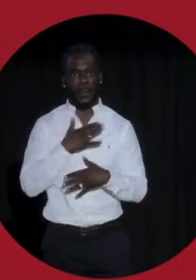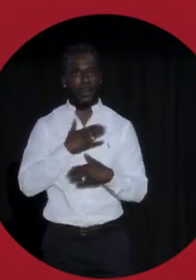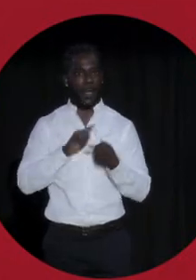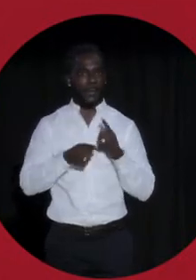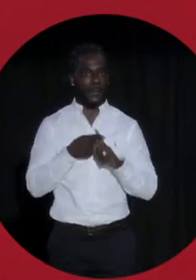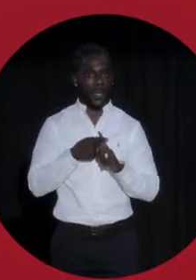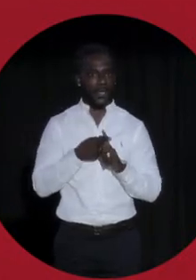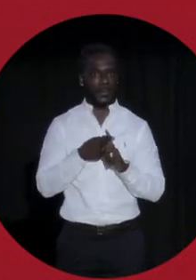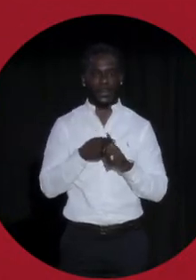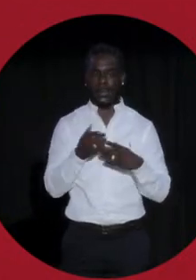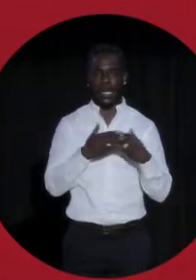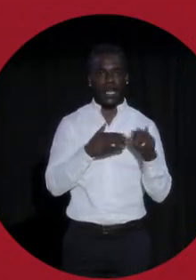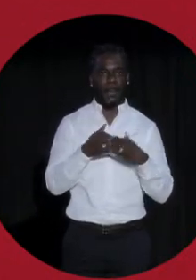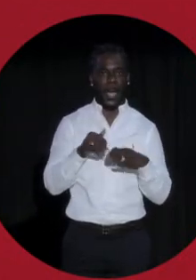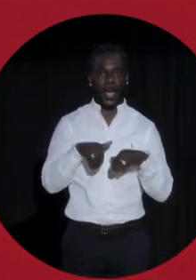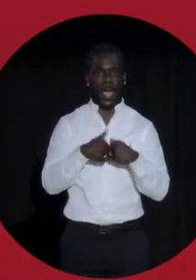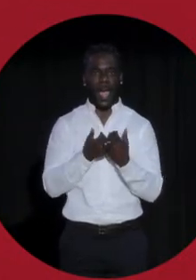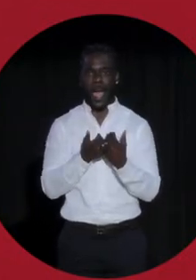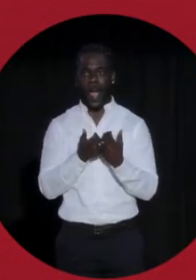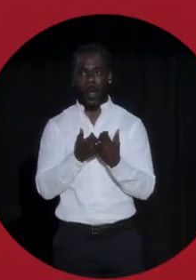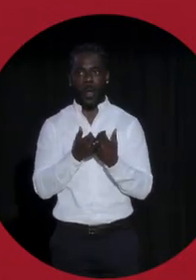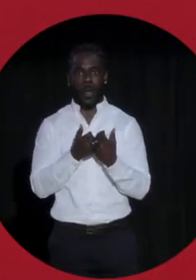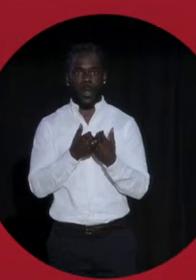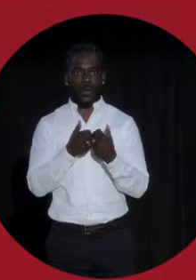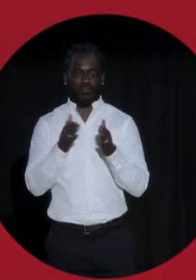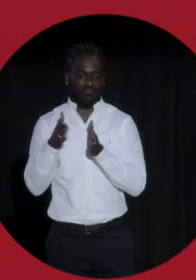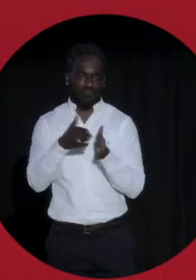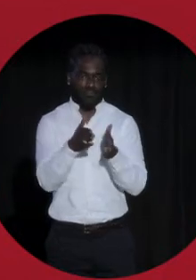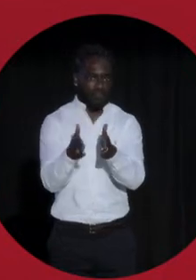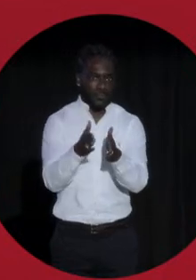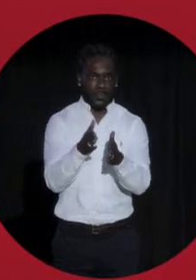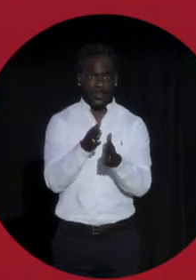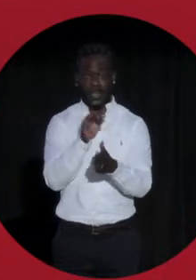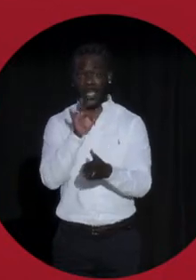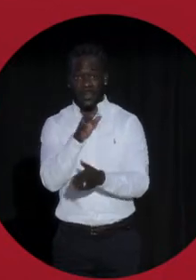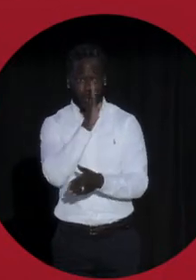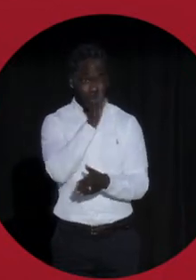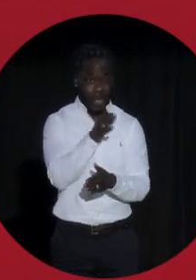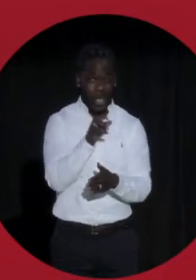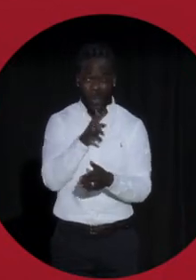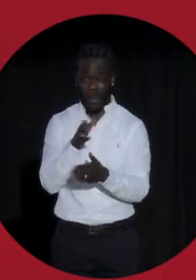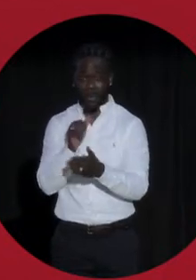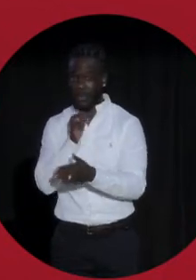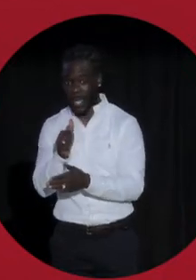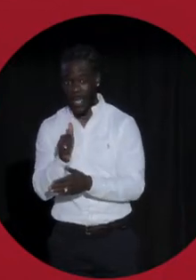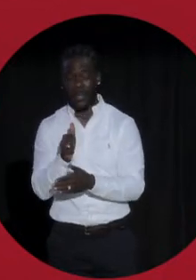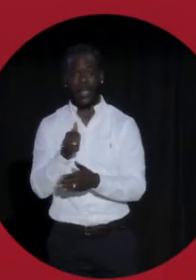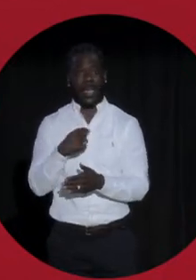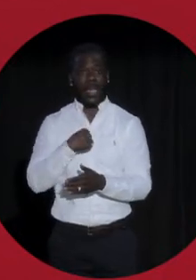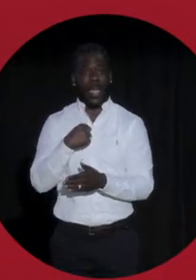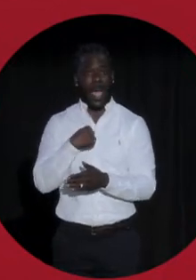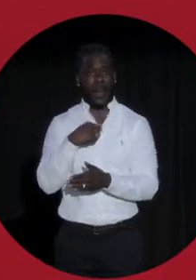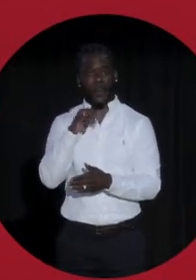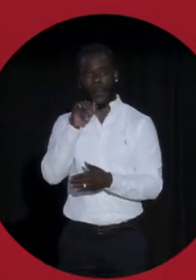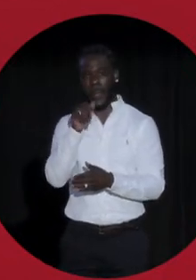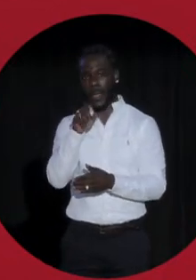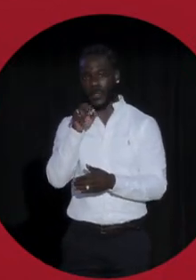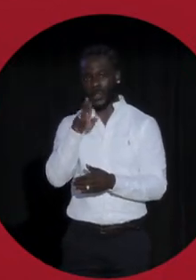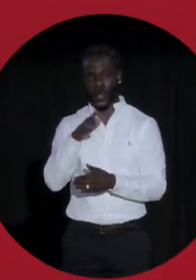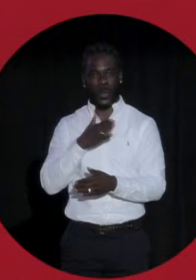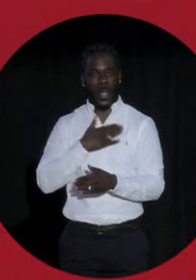it matters not how straight the gate, how charged with punishments the scroll. I'm the master of my